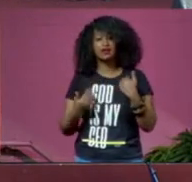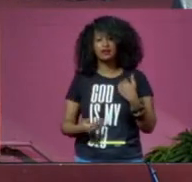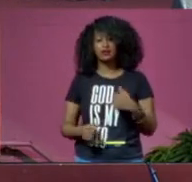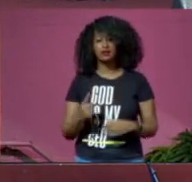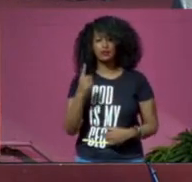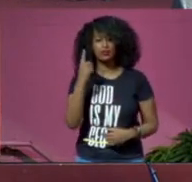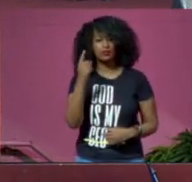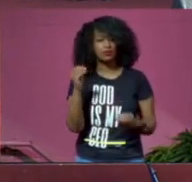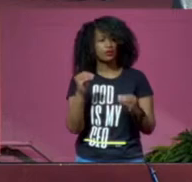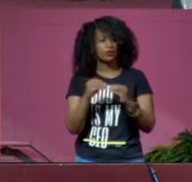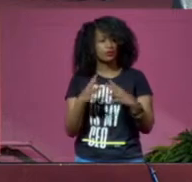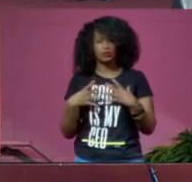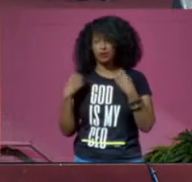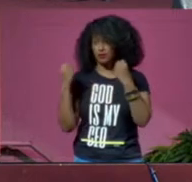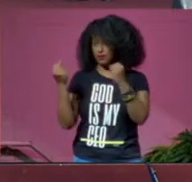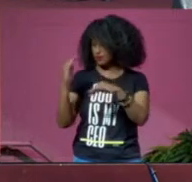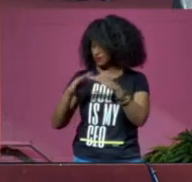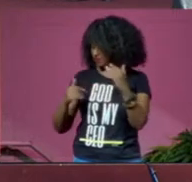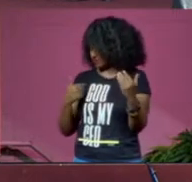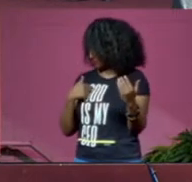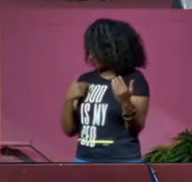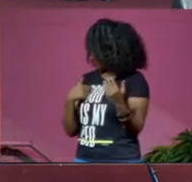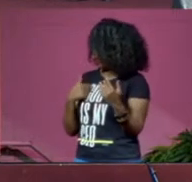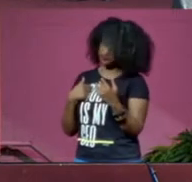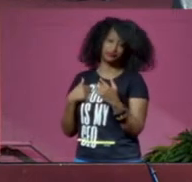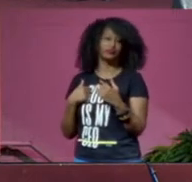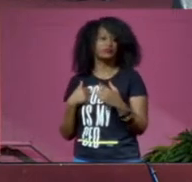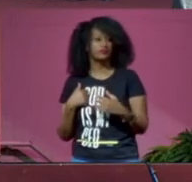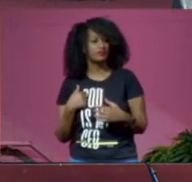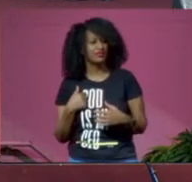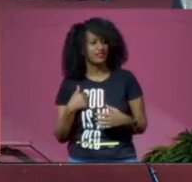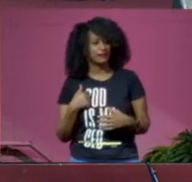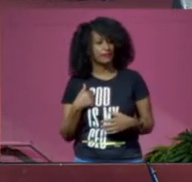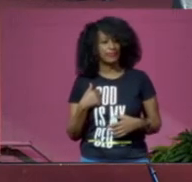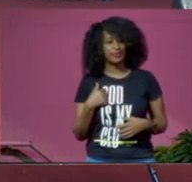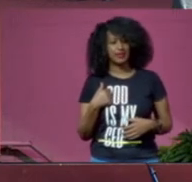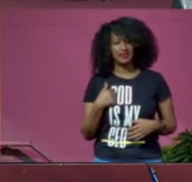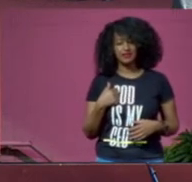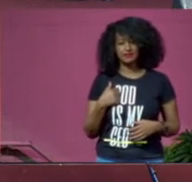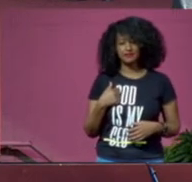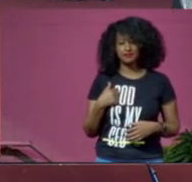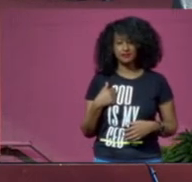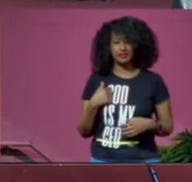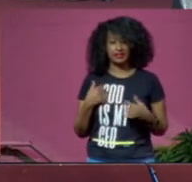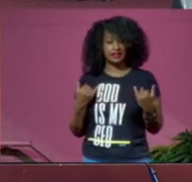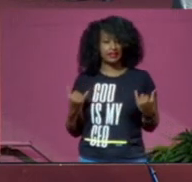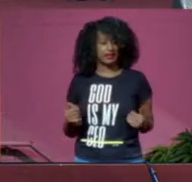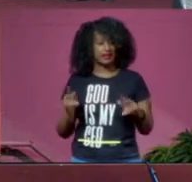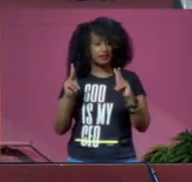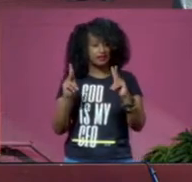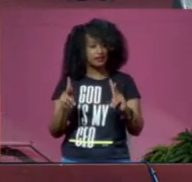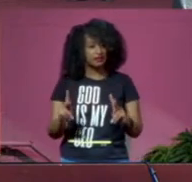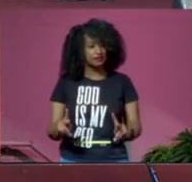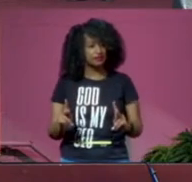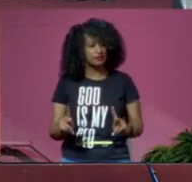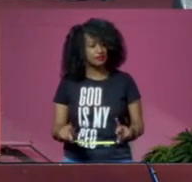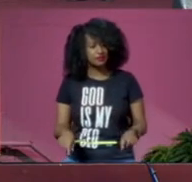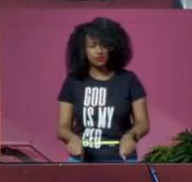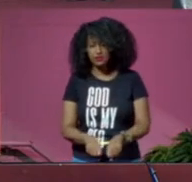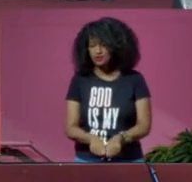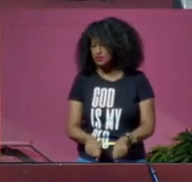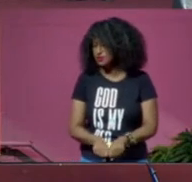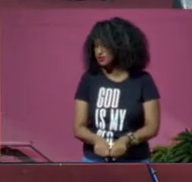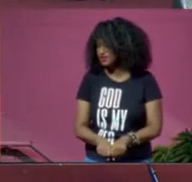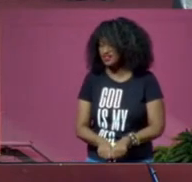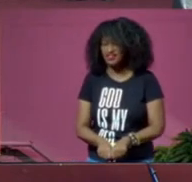more powerful than I, the straps of whose sandals, he says, the straps of whose sandals I am